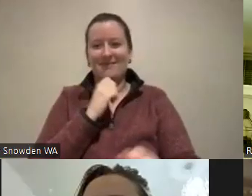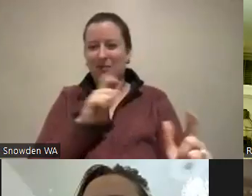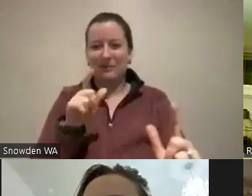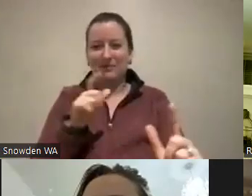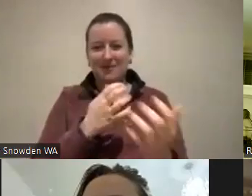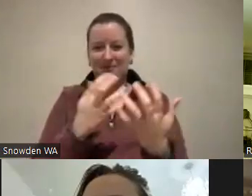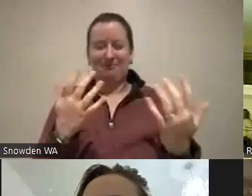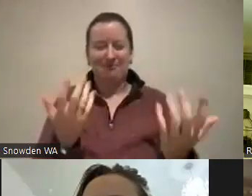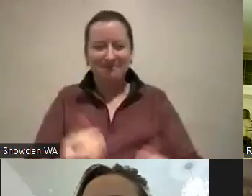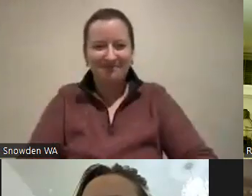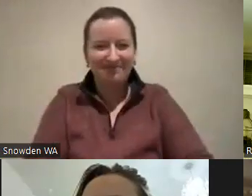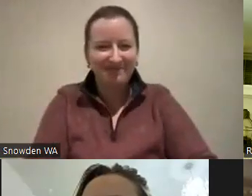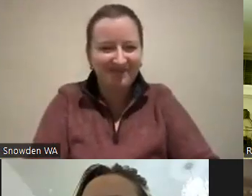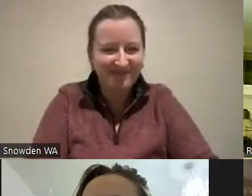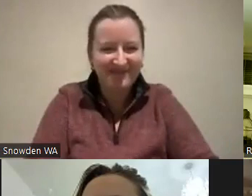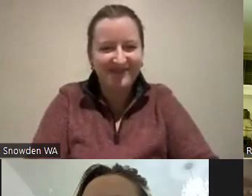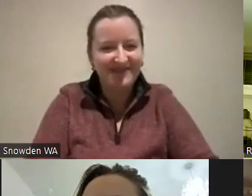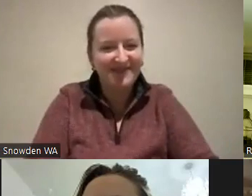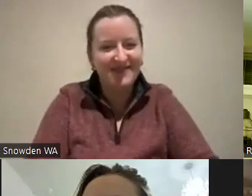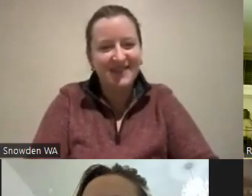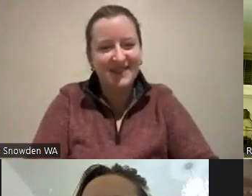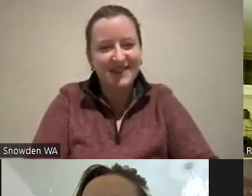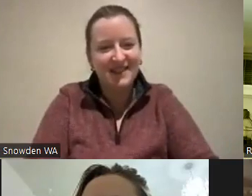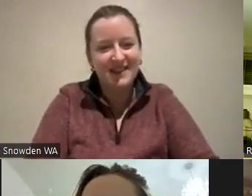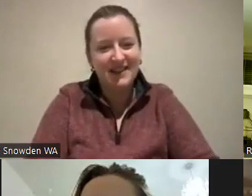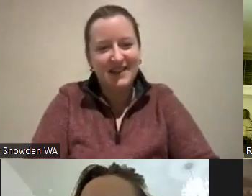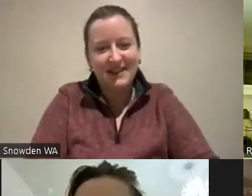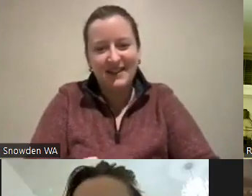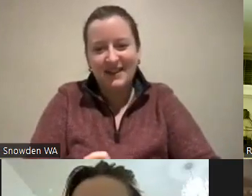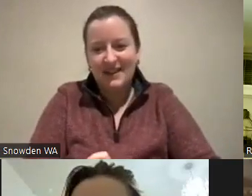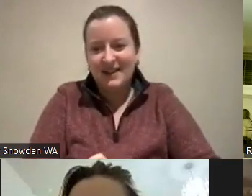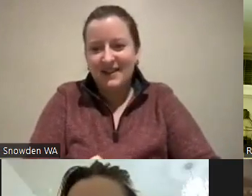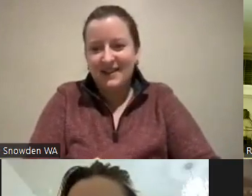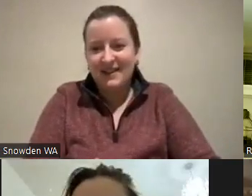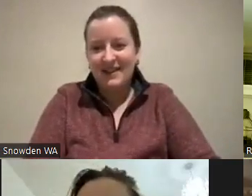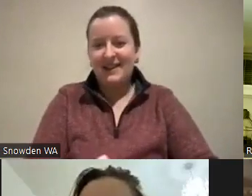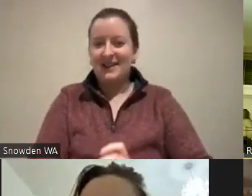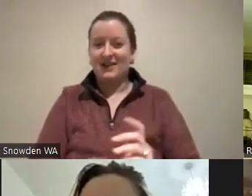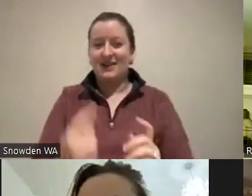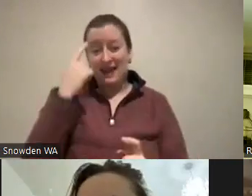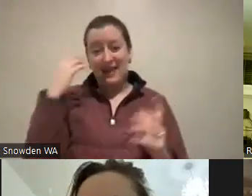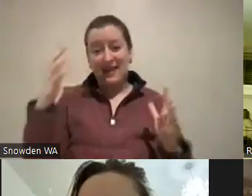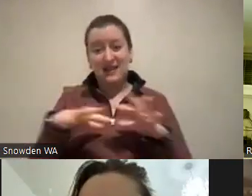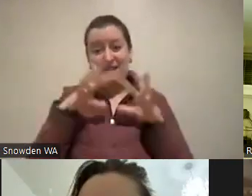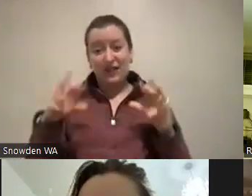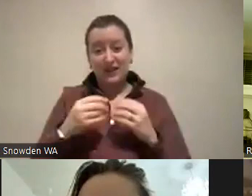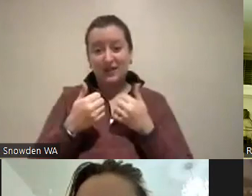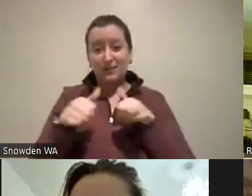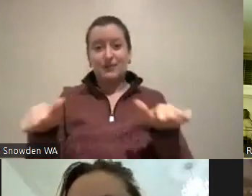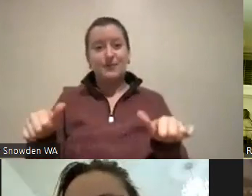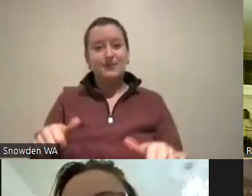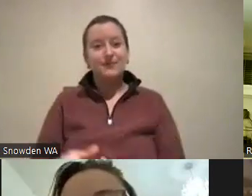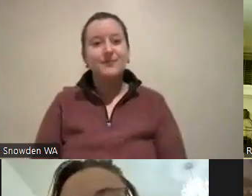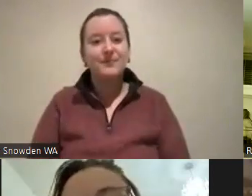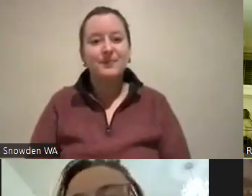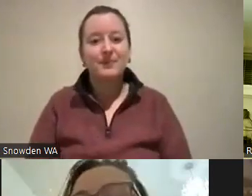Daniel's slides. That was all. So I think that's everything. Lisa, have you got anything else? Oh, It was just